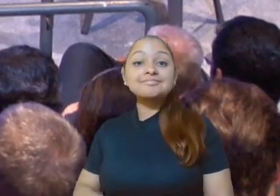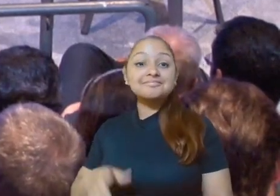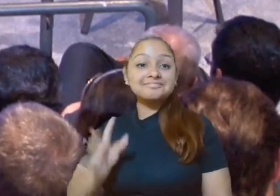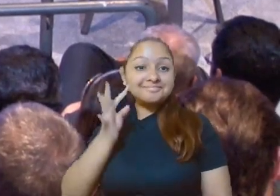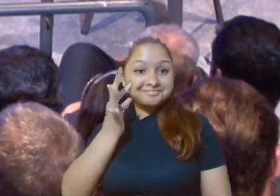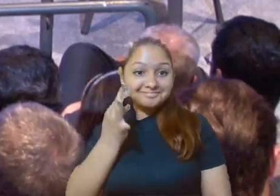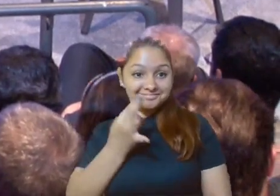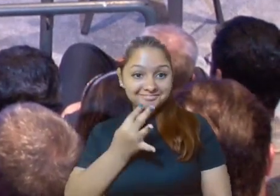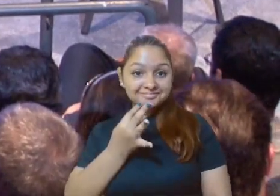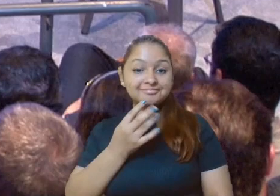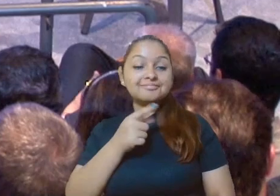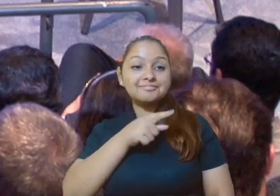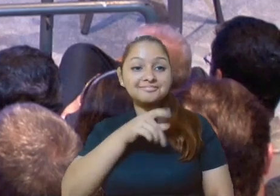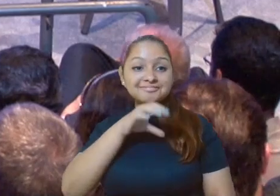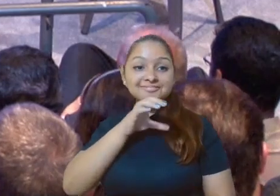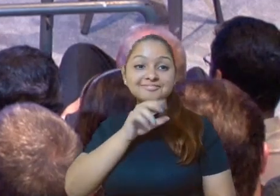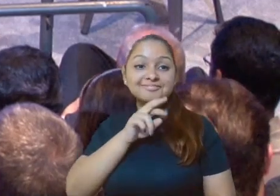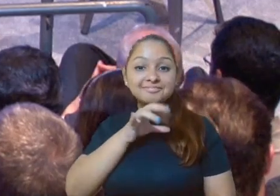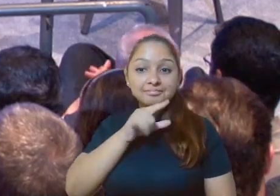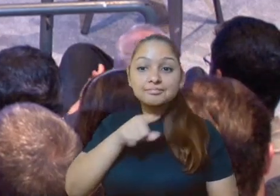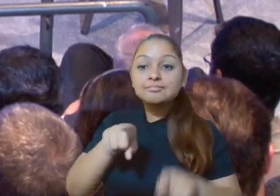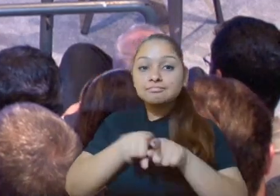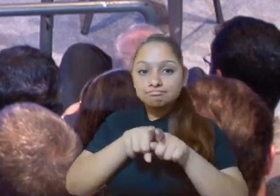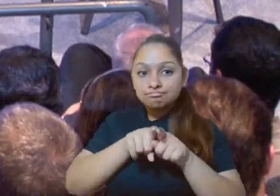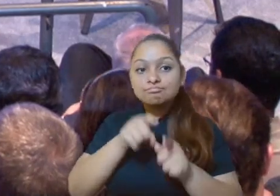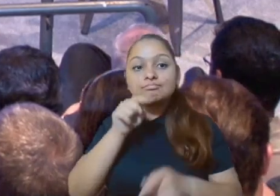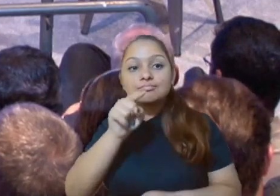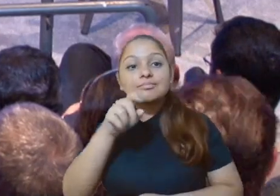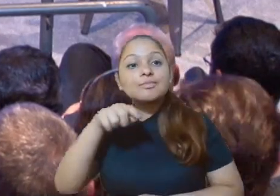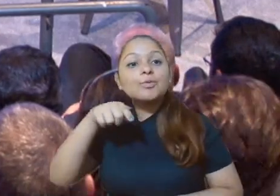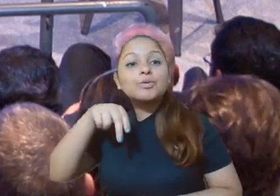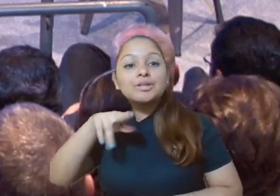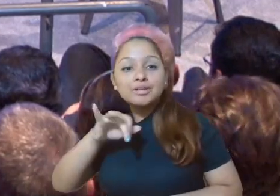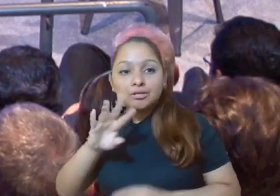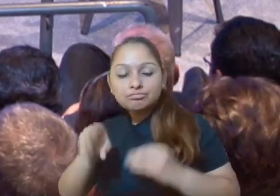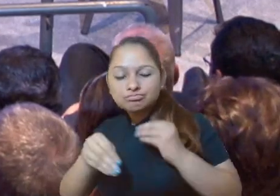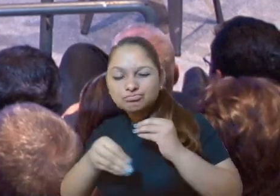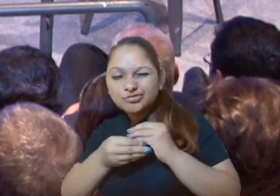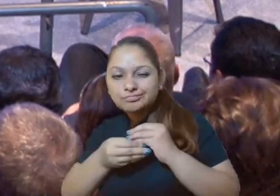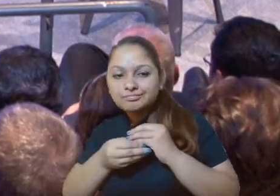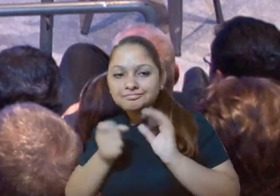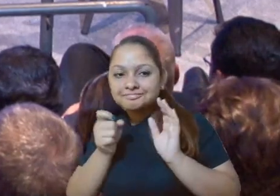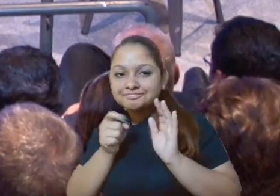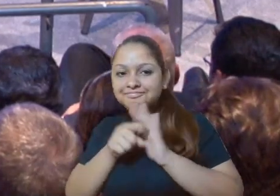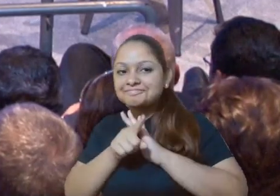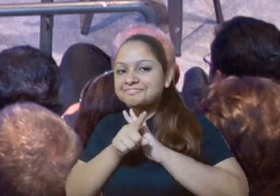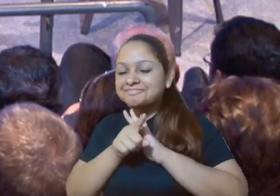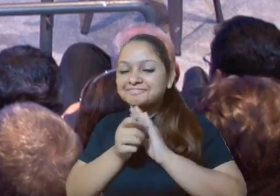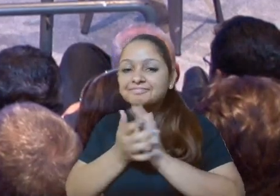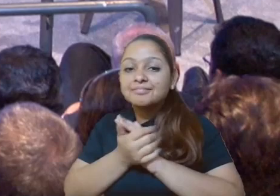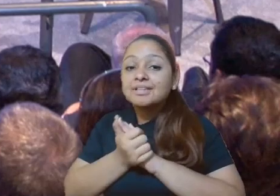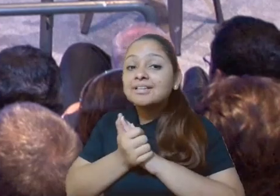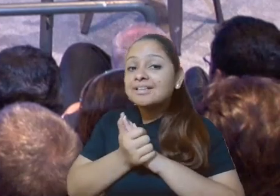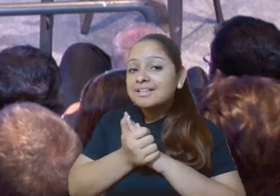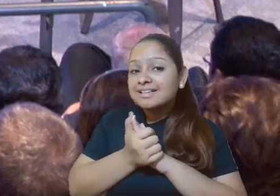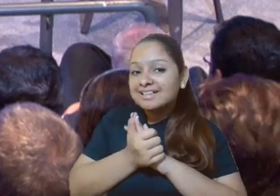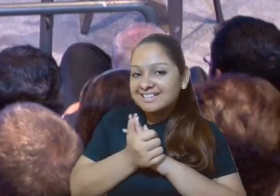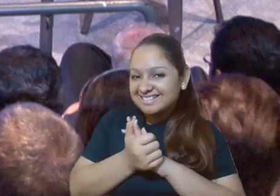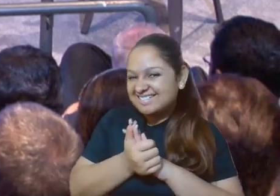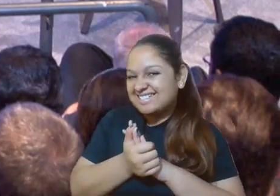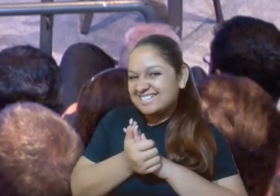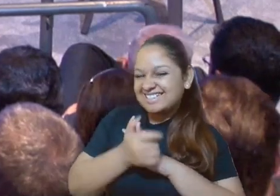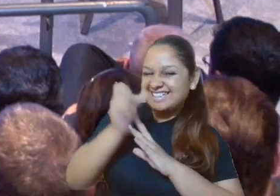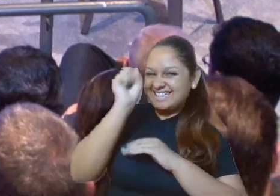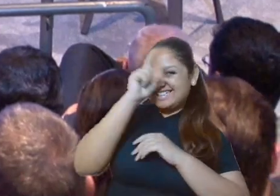like to go back to what Guy mentioned and continue on that. It's hard to talk about